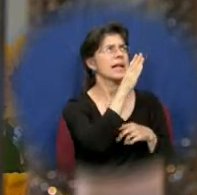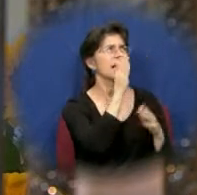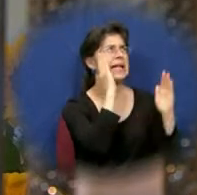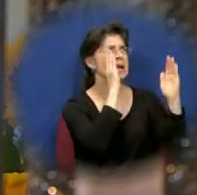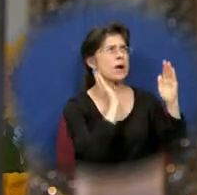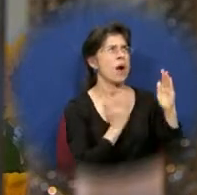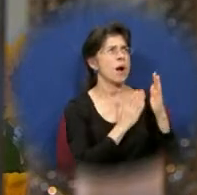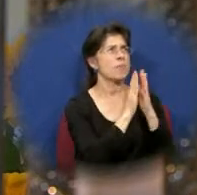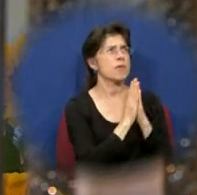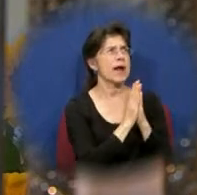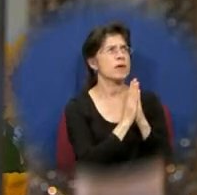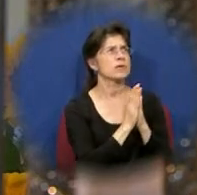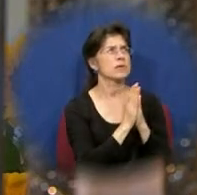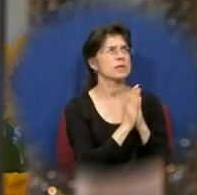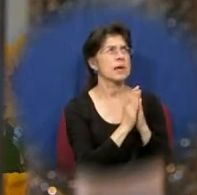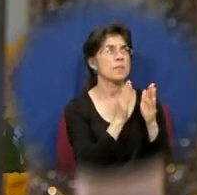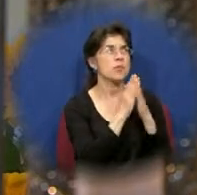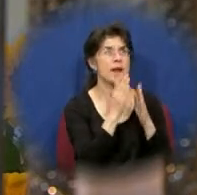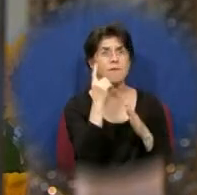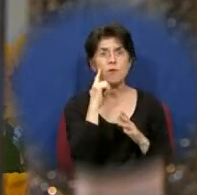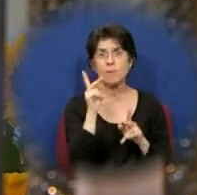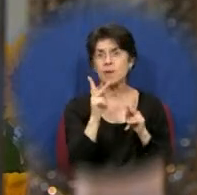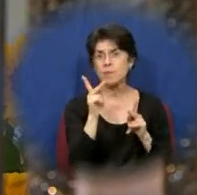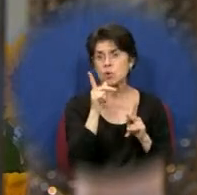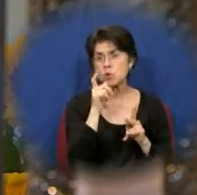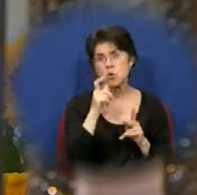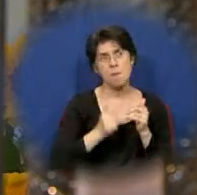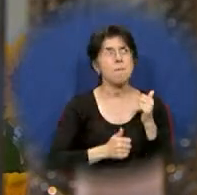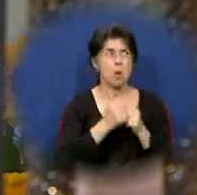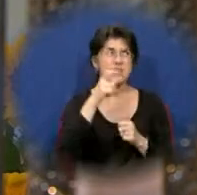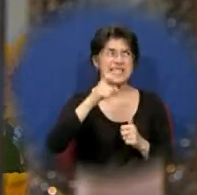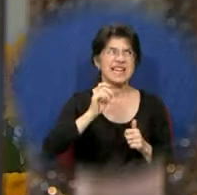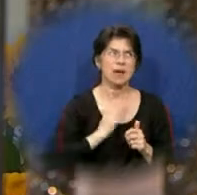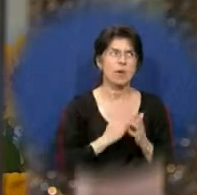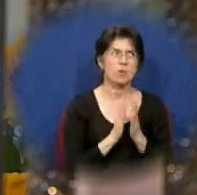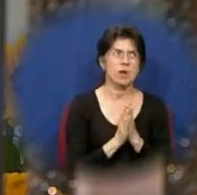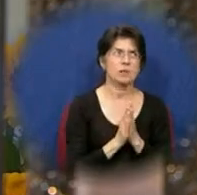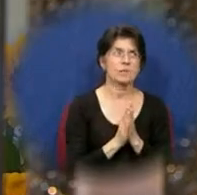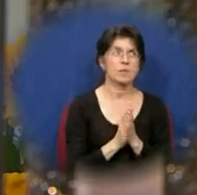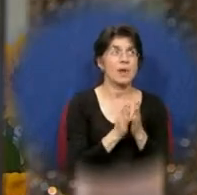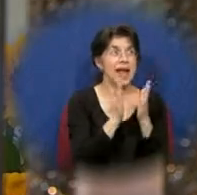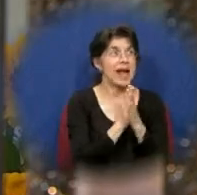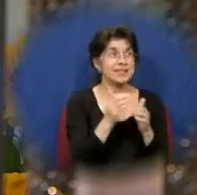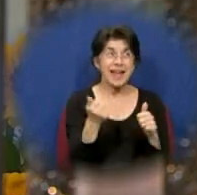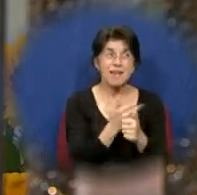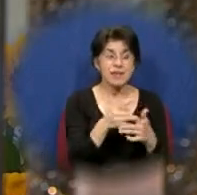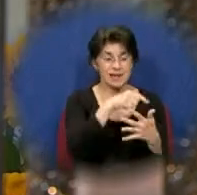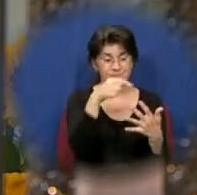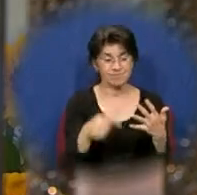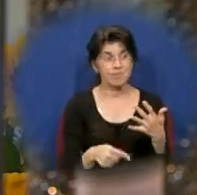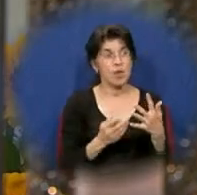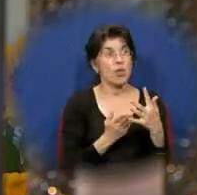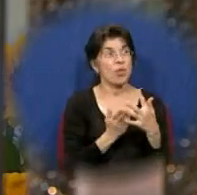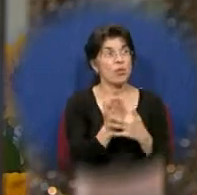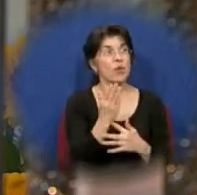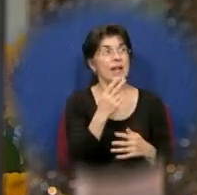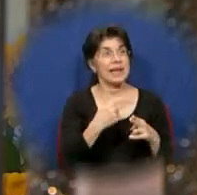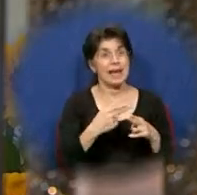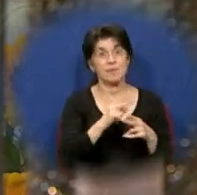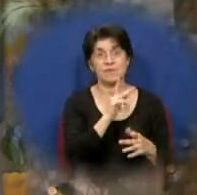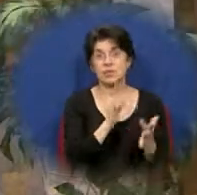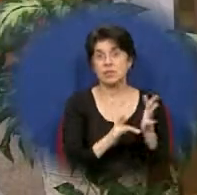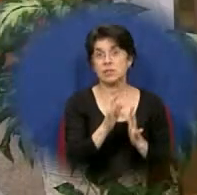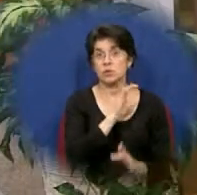are concerned, and all those who are in most need of our prayers. We ask all of this in the name of Jesus Christ, our Lord.